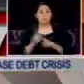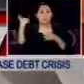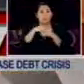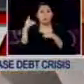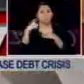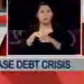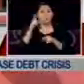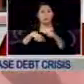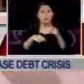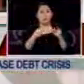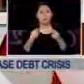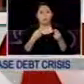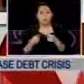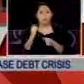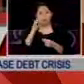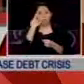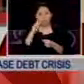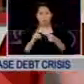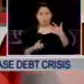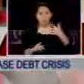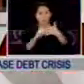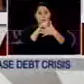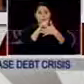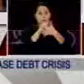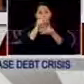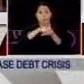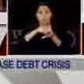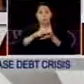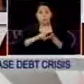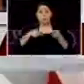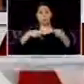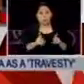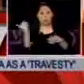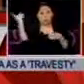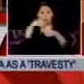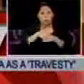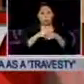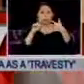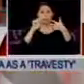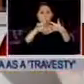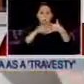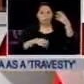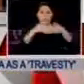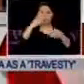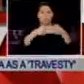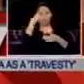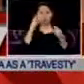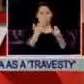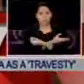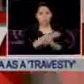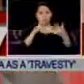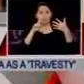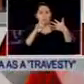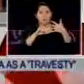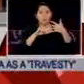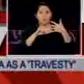namely, A, upon written permission of the depositor, B, in cases of impeachment, C, upon